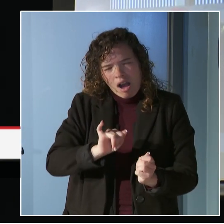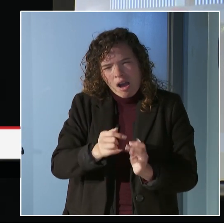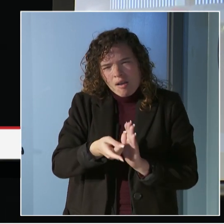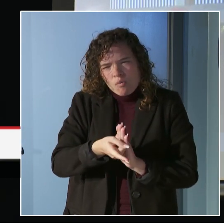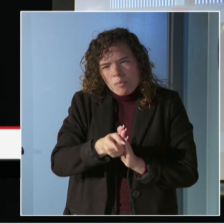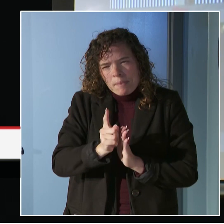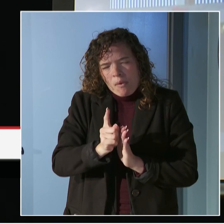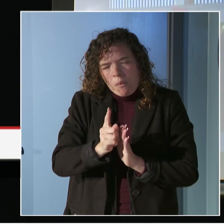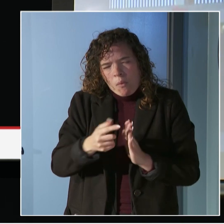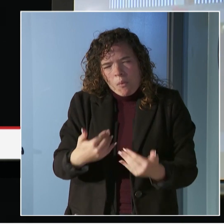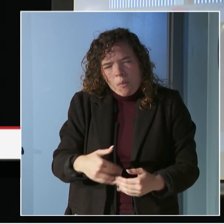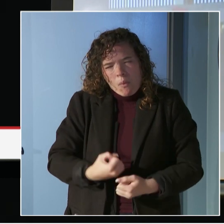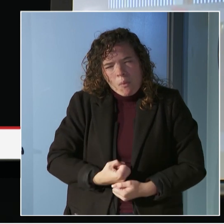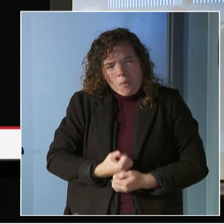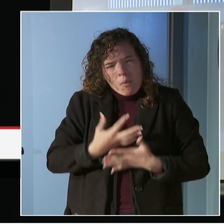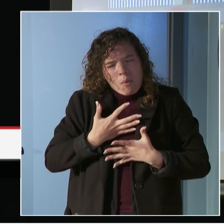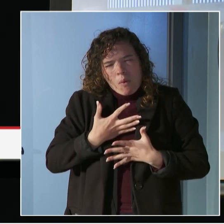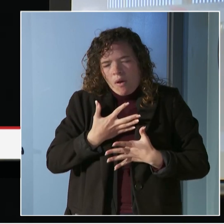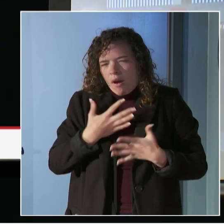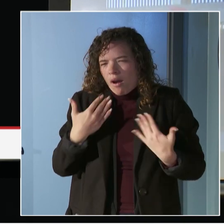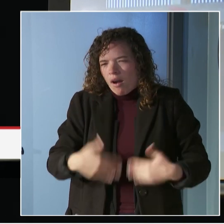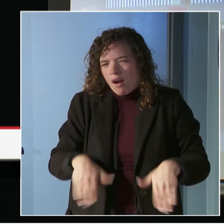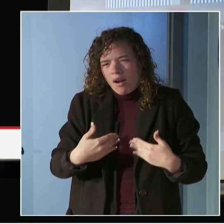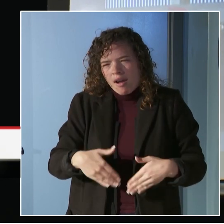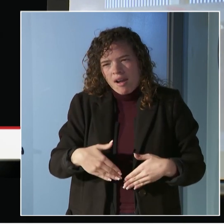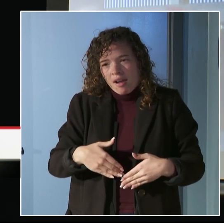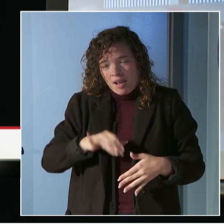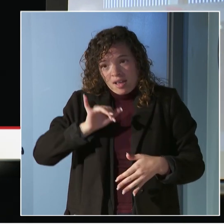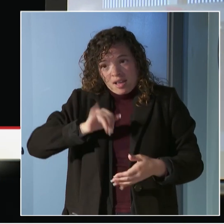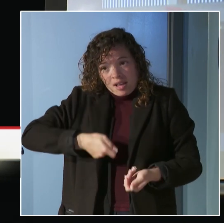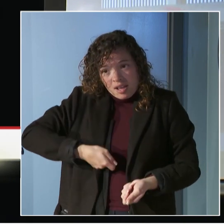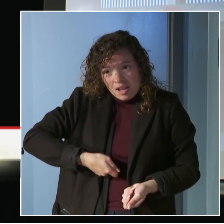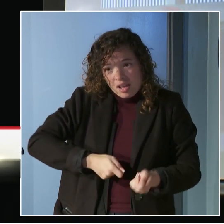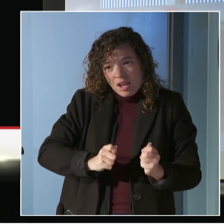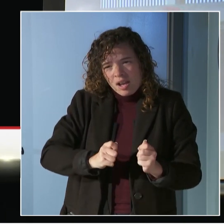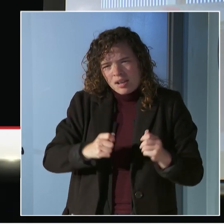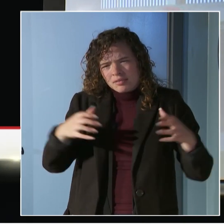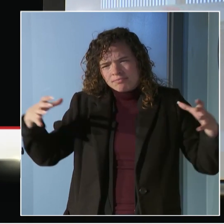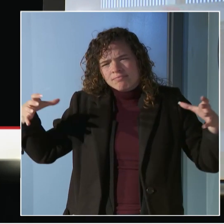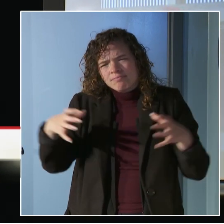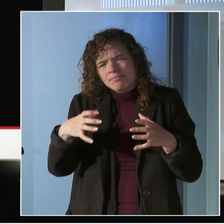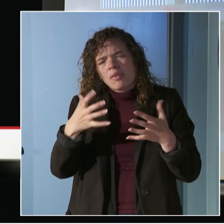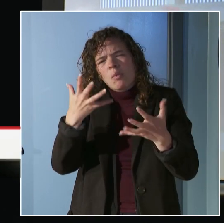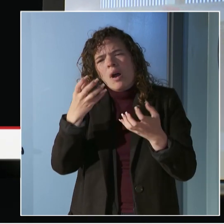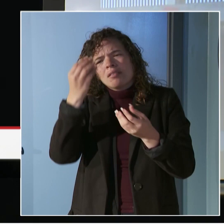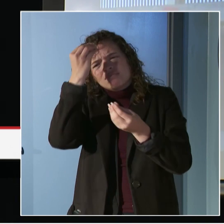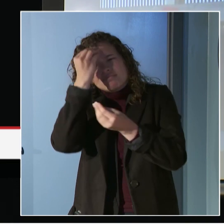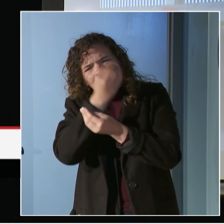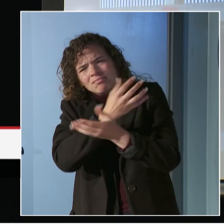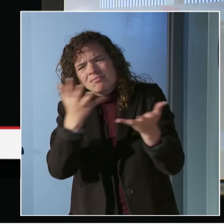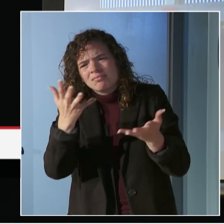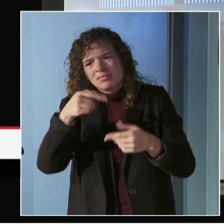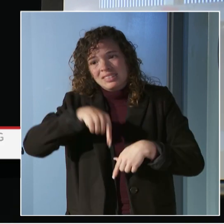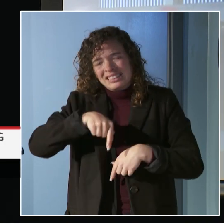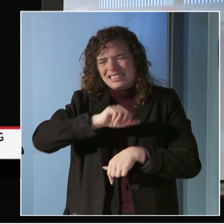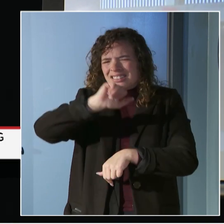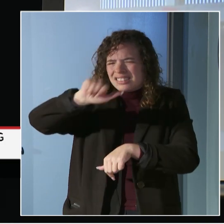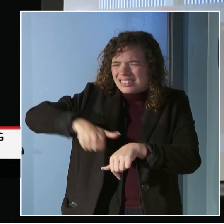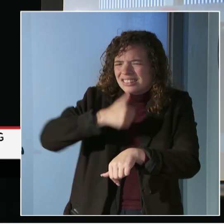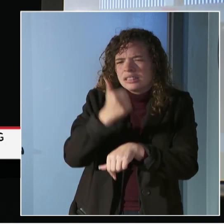As we prepare to break ground together, I want to claim with you that we are already standing on holy ground.